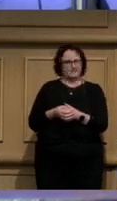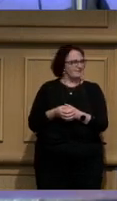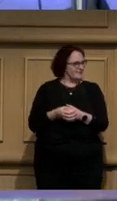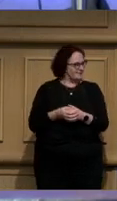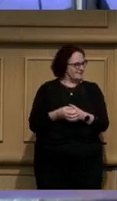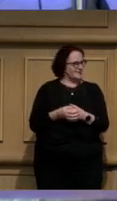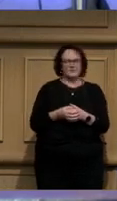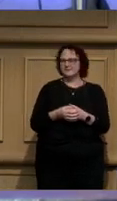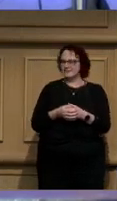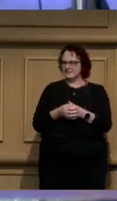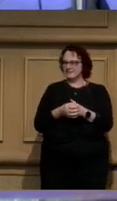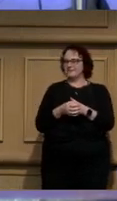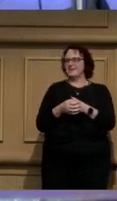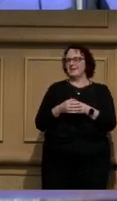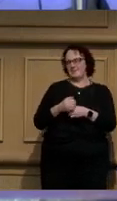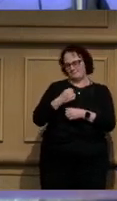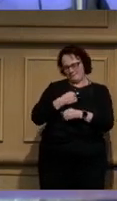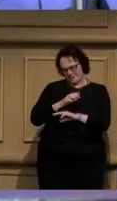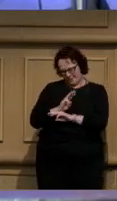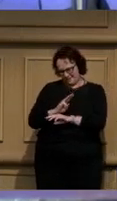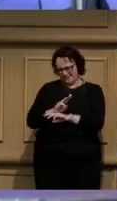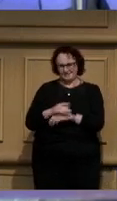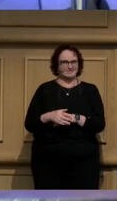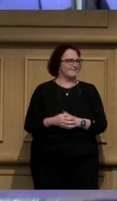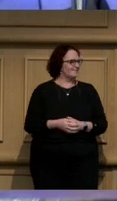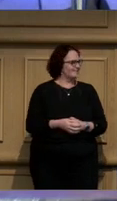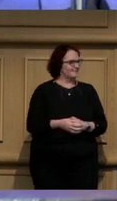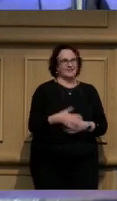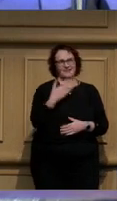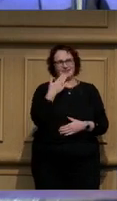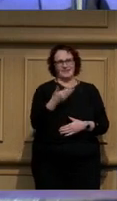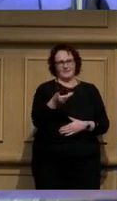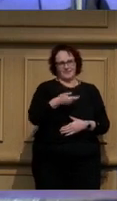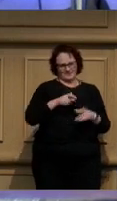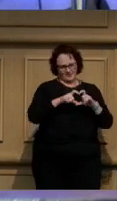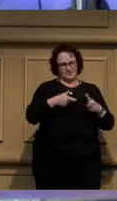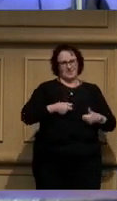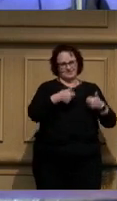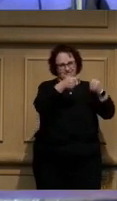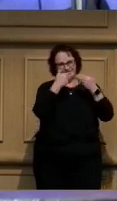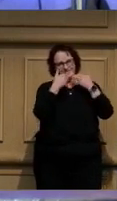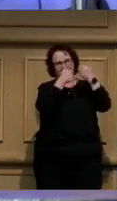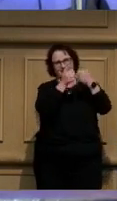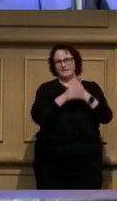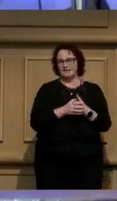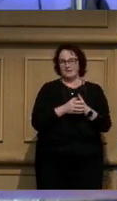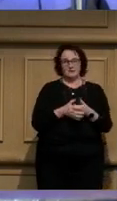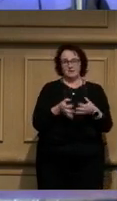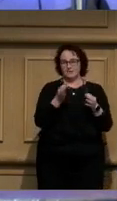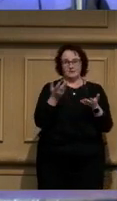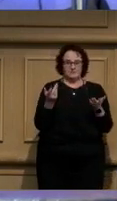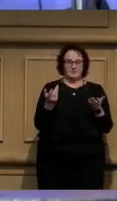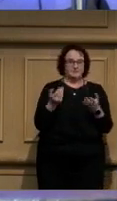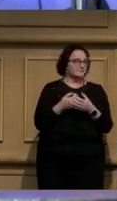mom. You say, thank you very much for the check. And, you know, the great thing, you